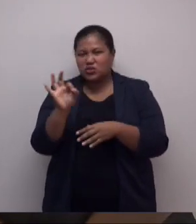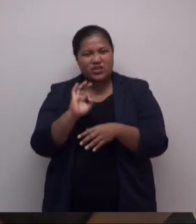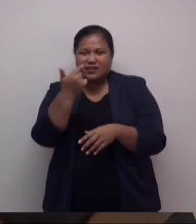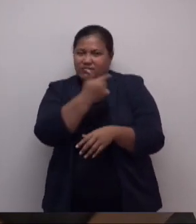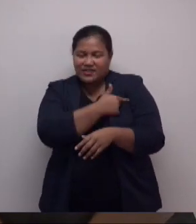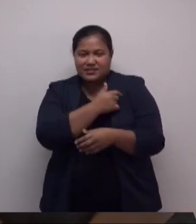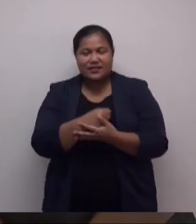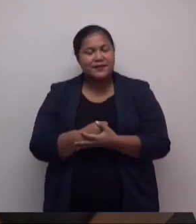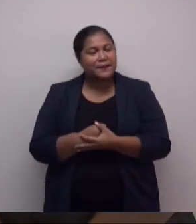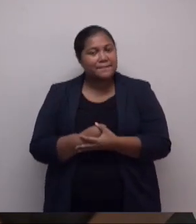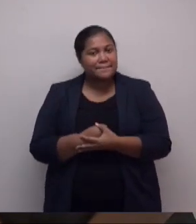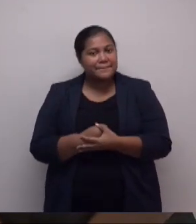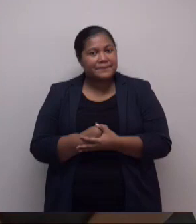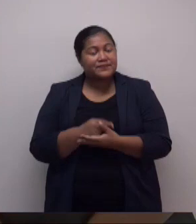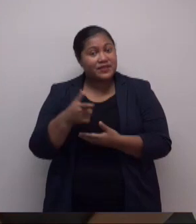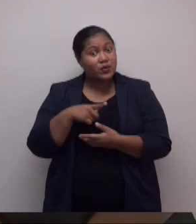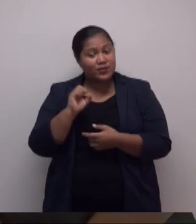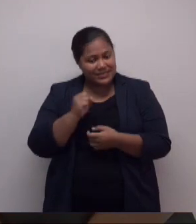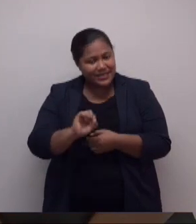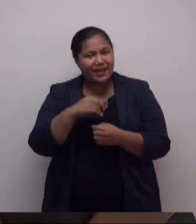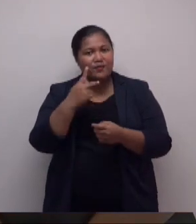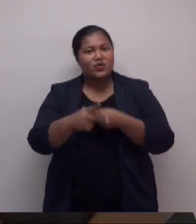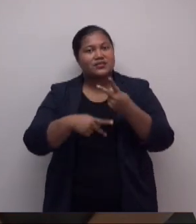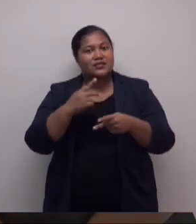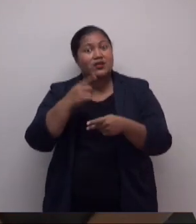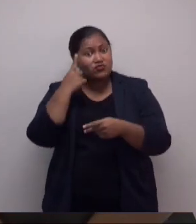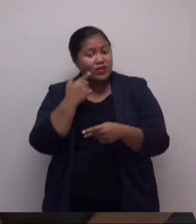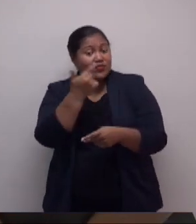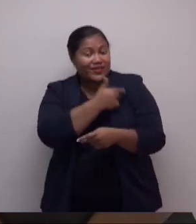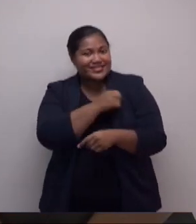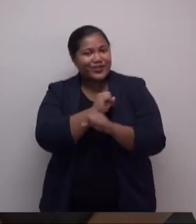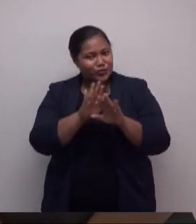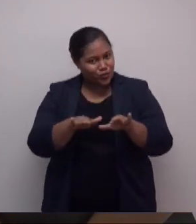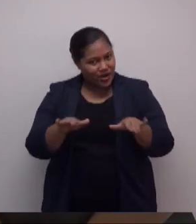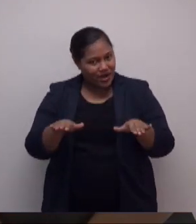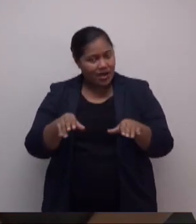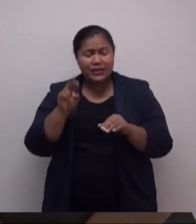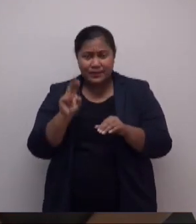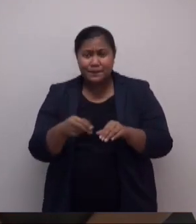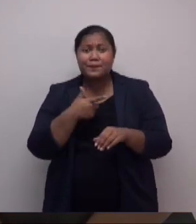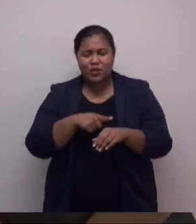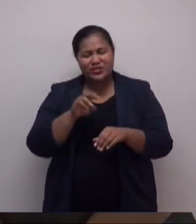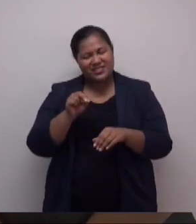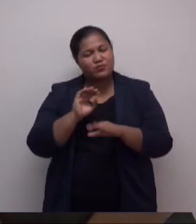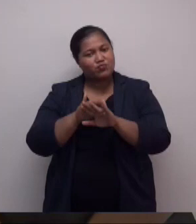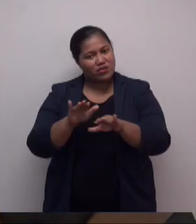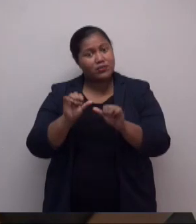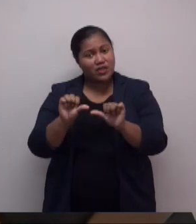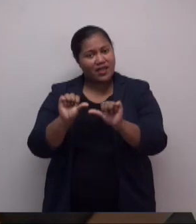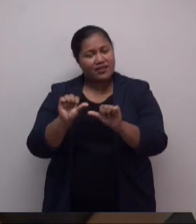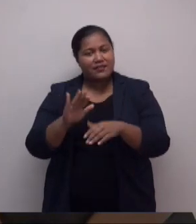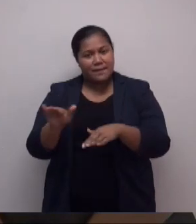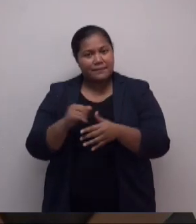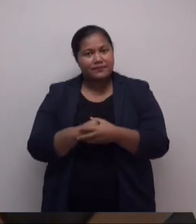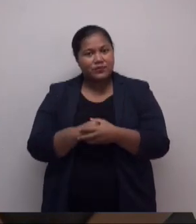is more, we are still in the process of vaccinating our children, and we need to protect them. So we cannot afford a